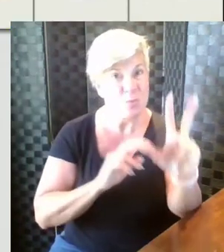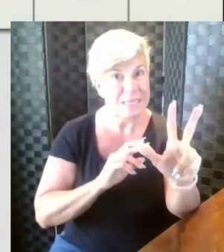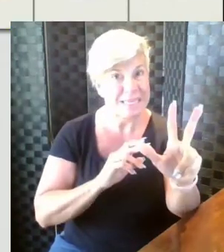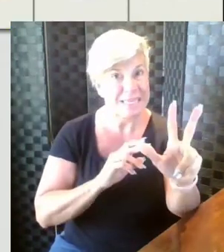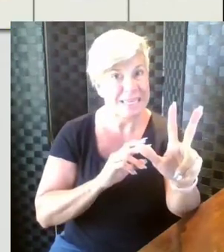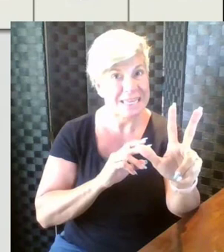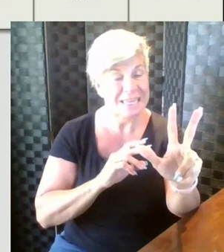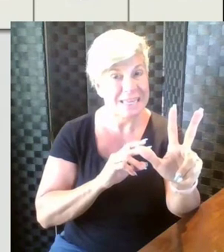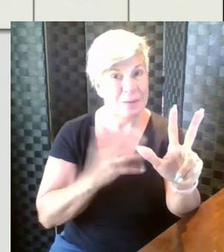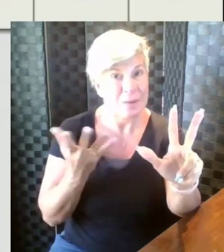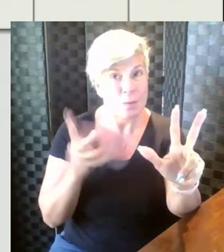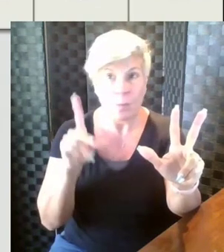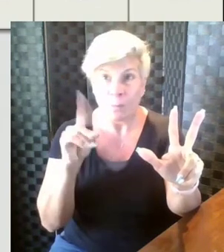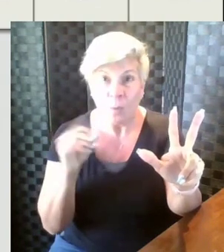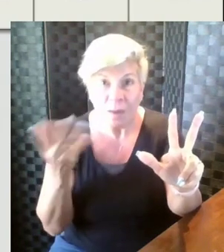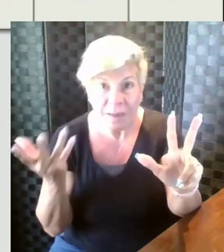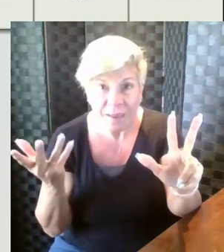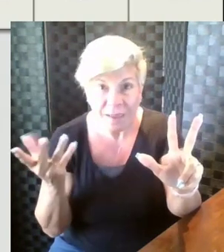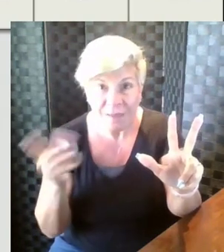3,